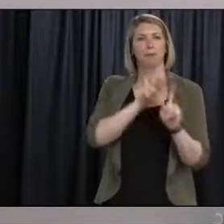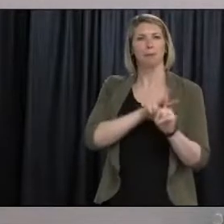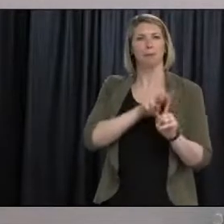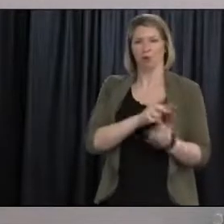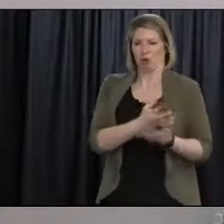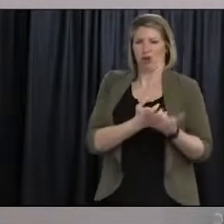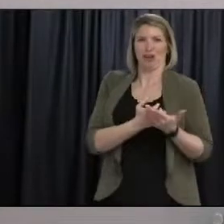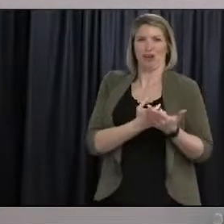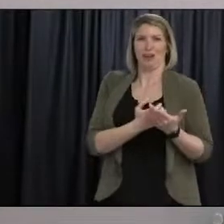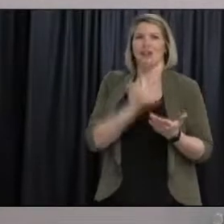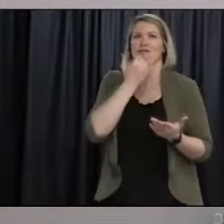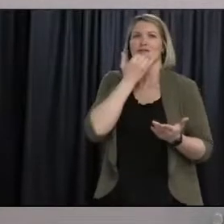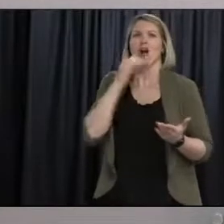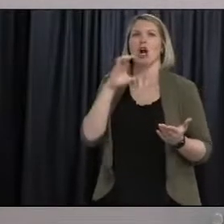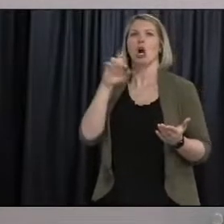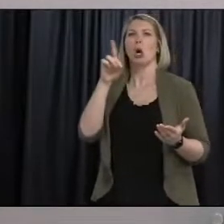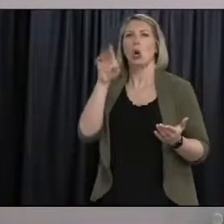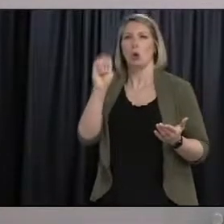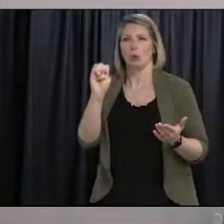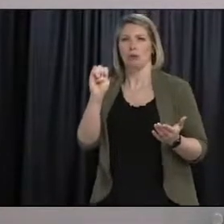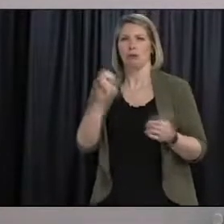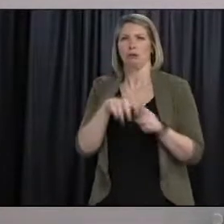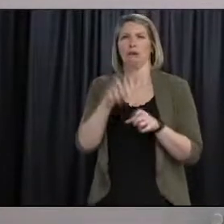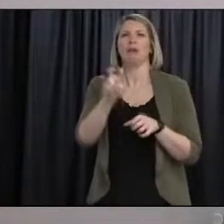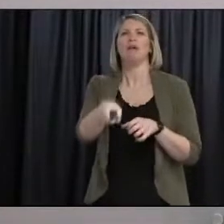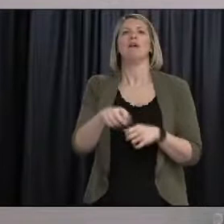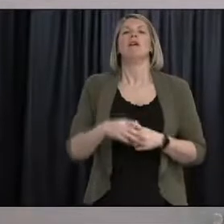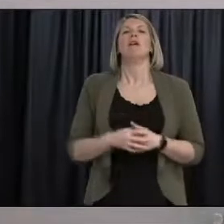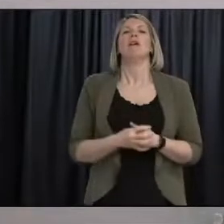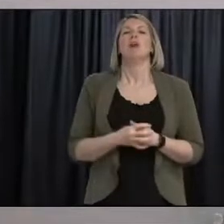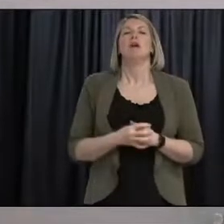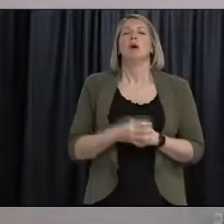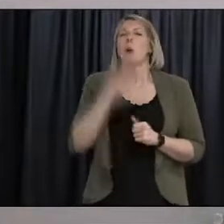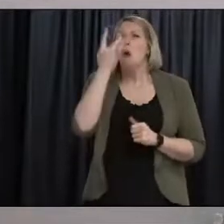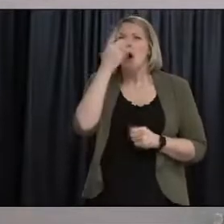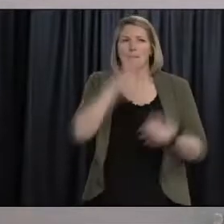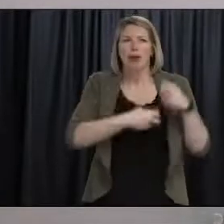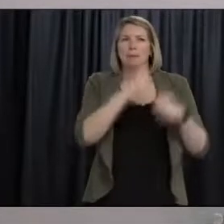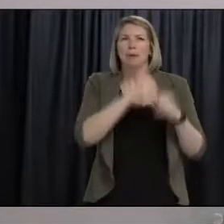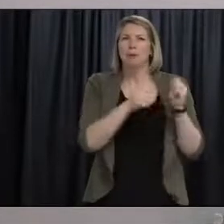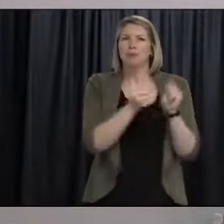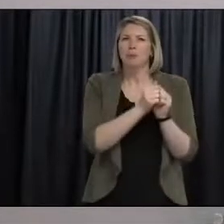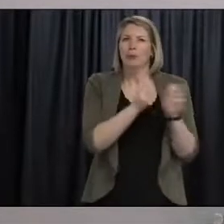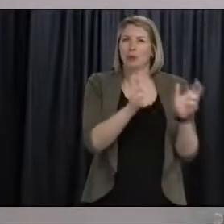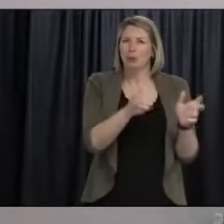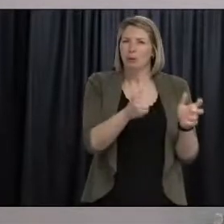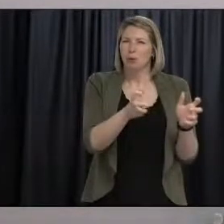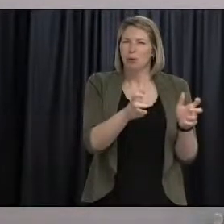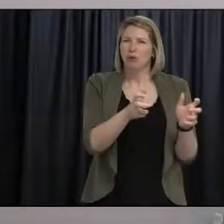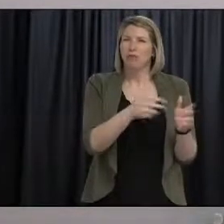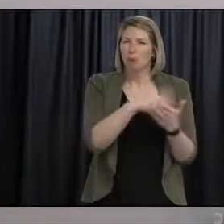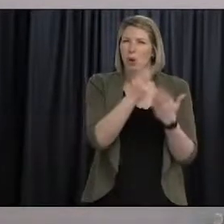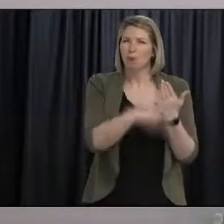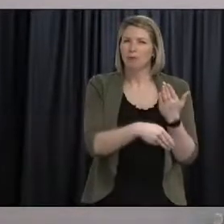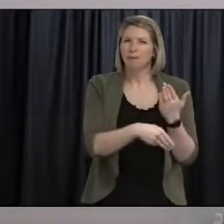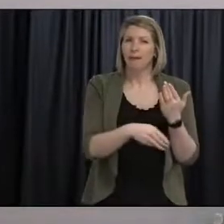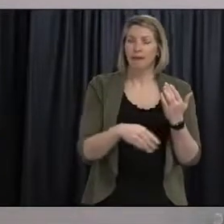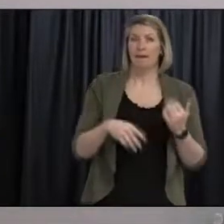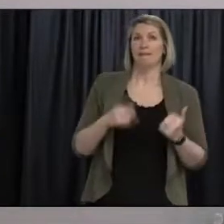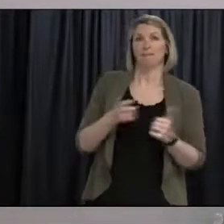going through a side door or a back door in the software. So my first question is what